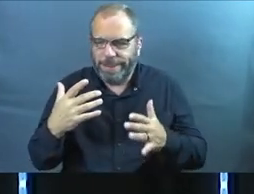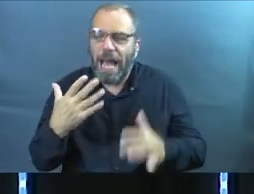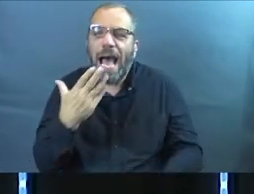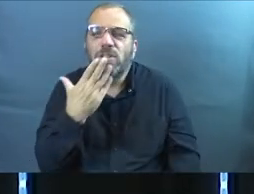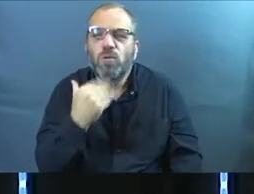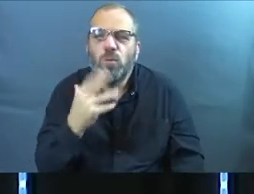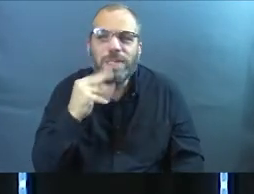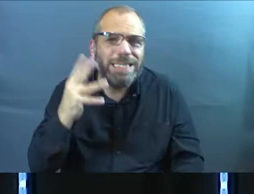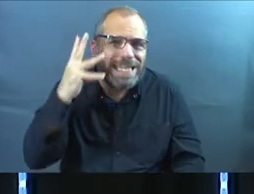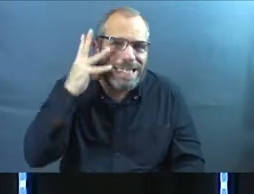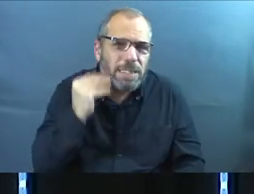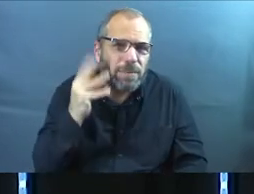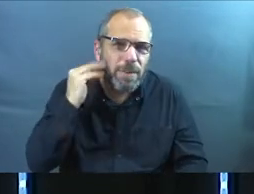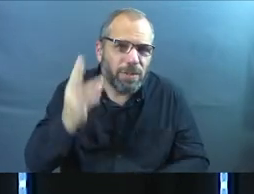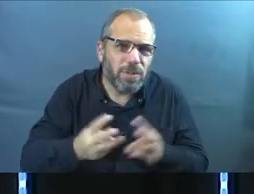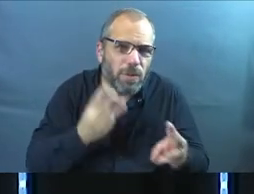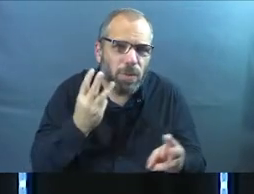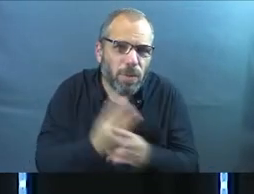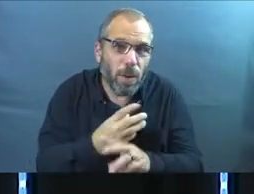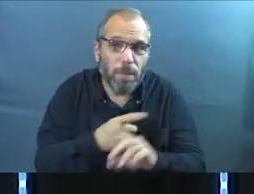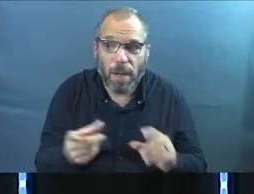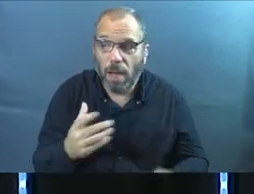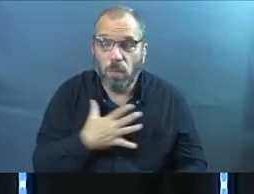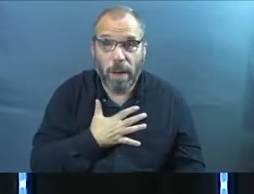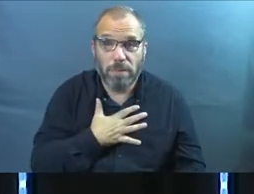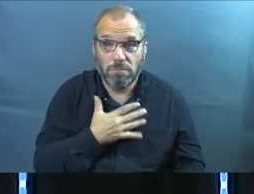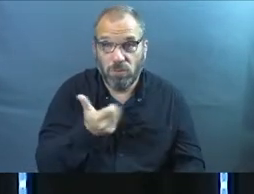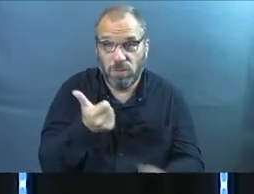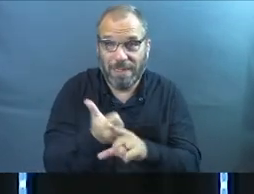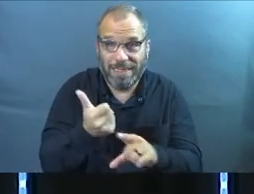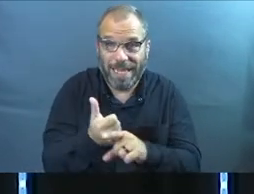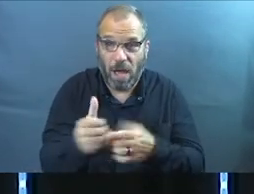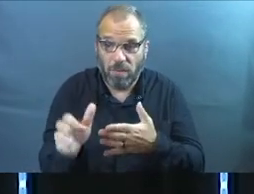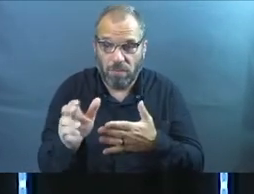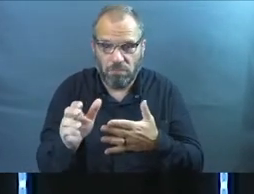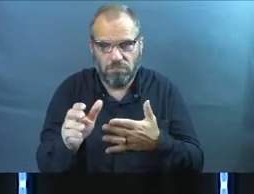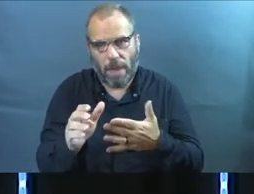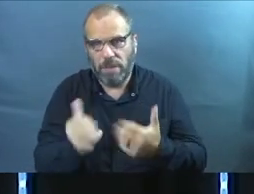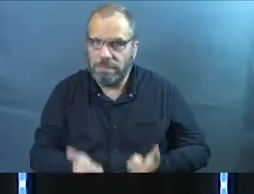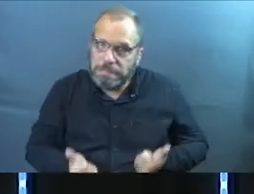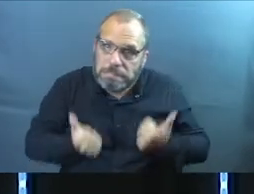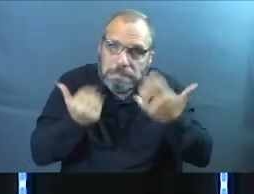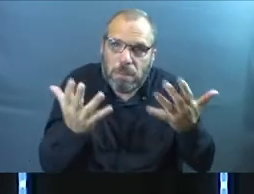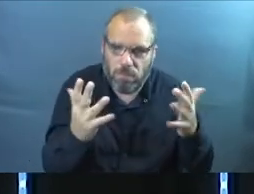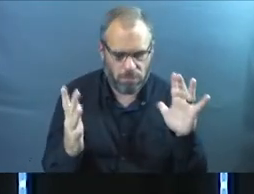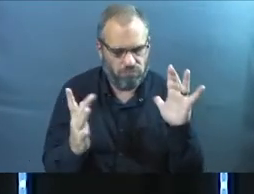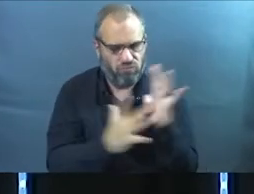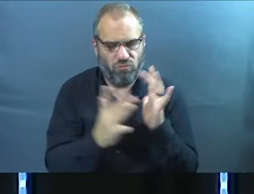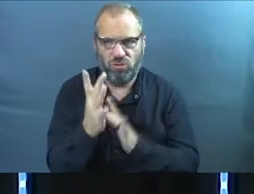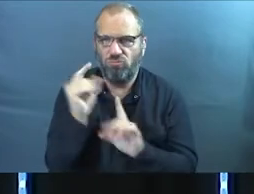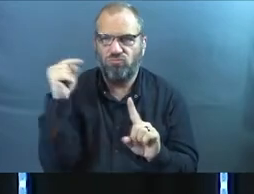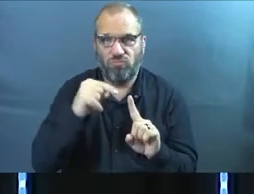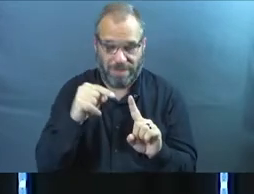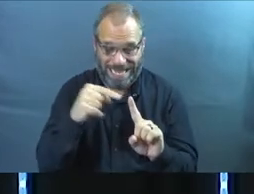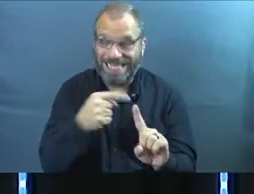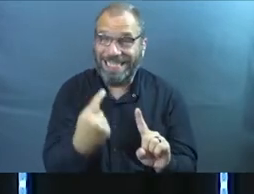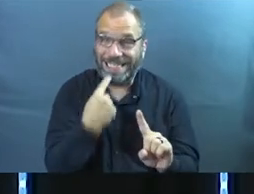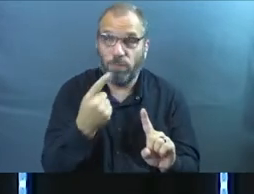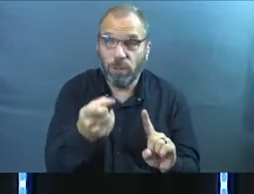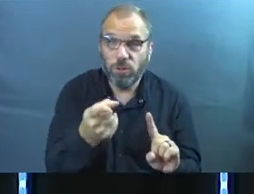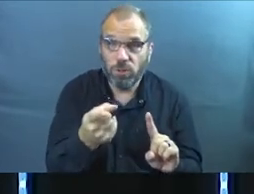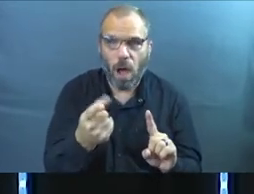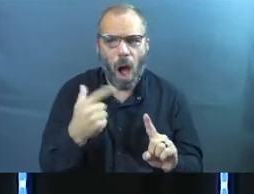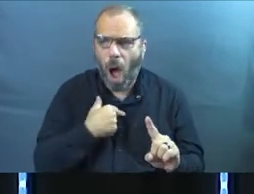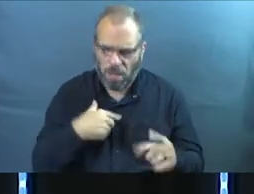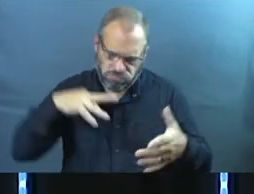world. The only thing that you can give yourself wholly to is Jesus Christ. And he'll never disappoint you.